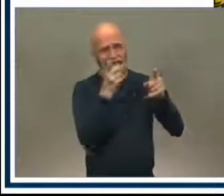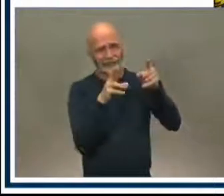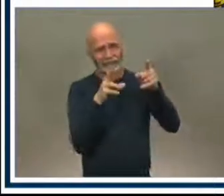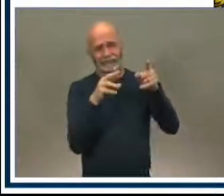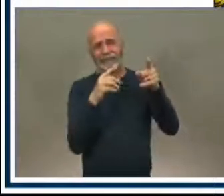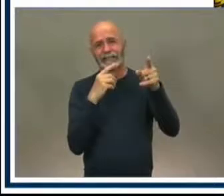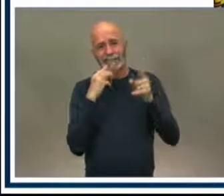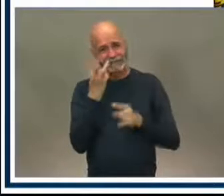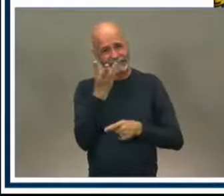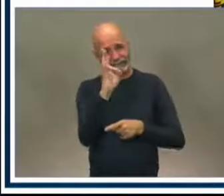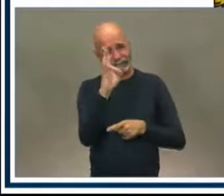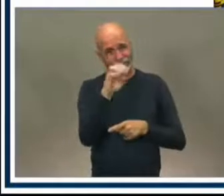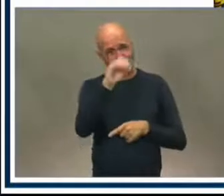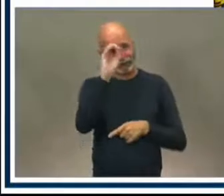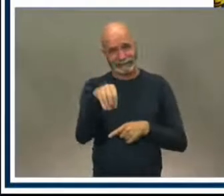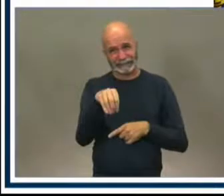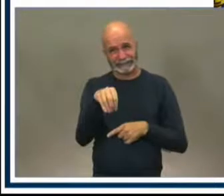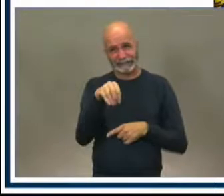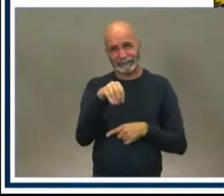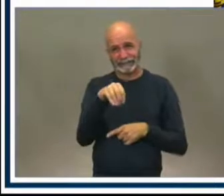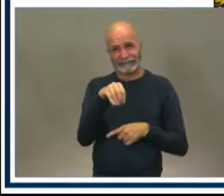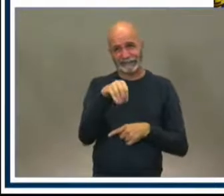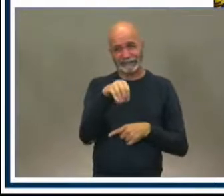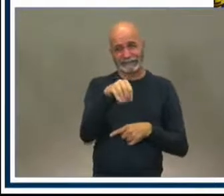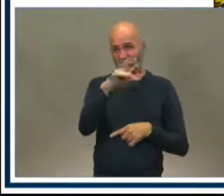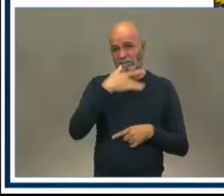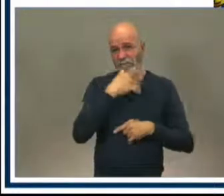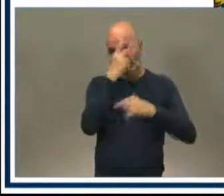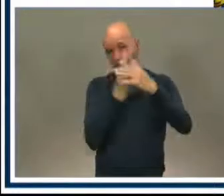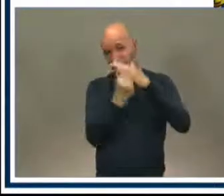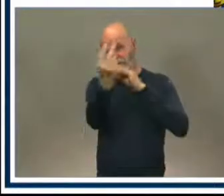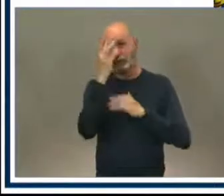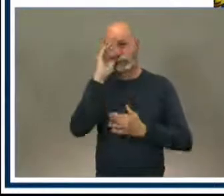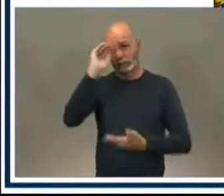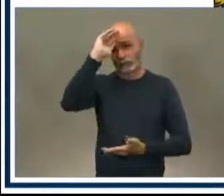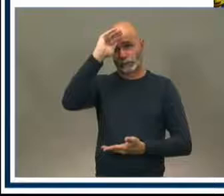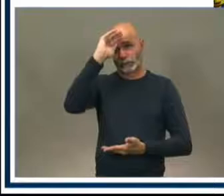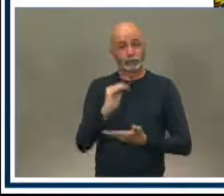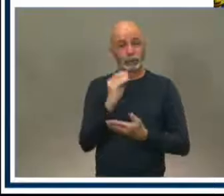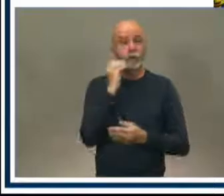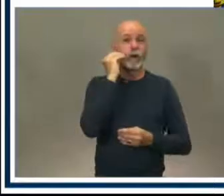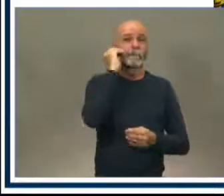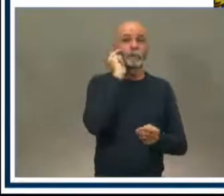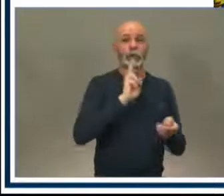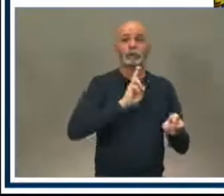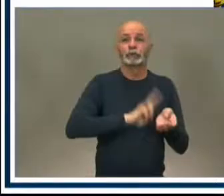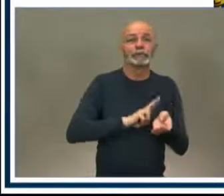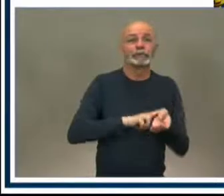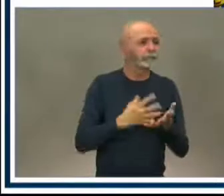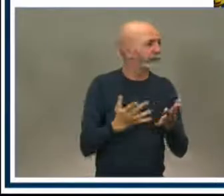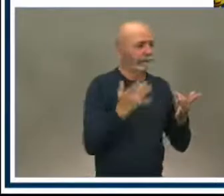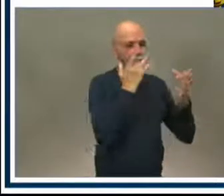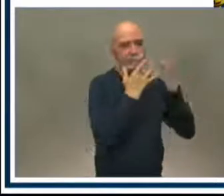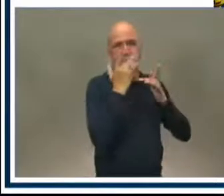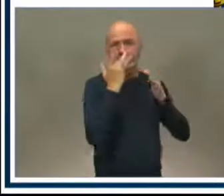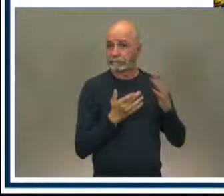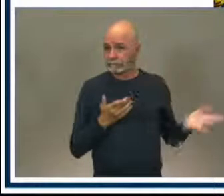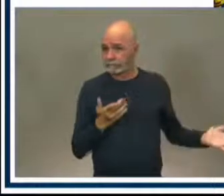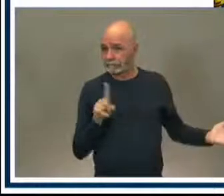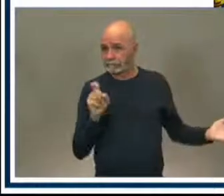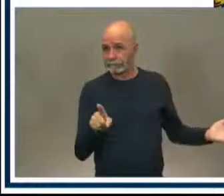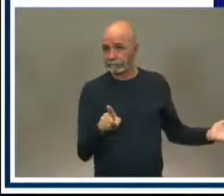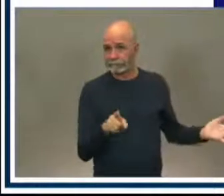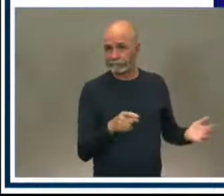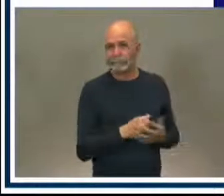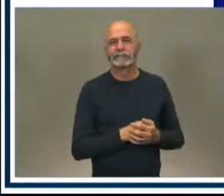this month there's going to be a dramatic decrease in available home care services for people who are receiving that right now? It's a concern for sure.